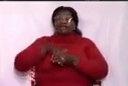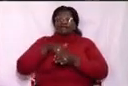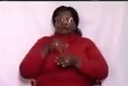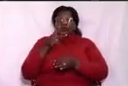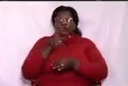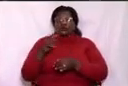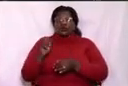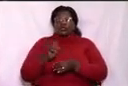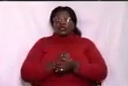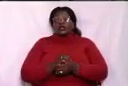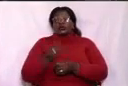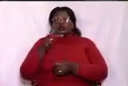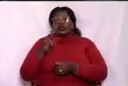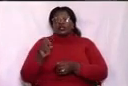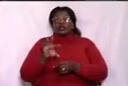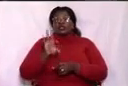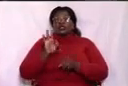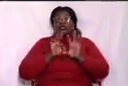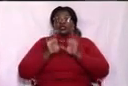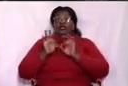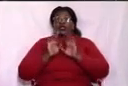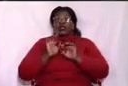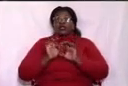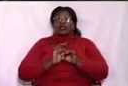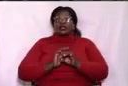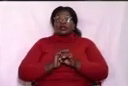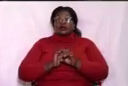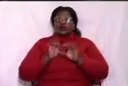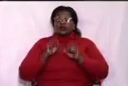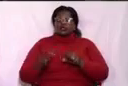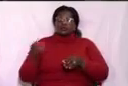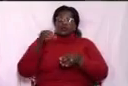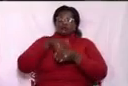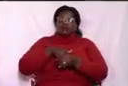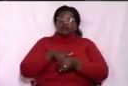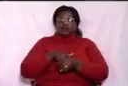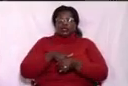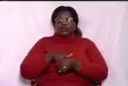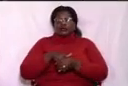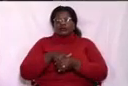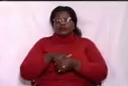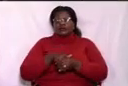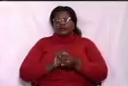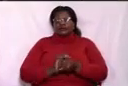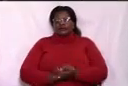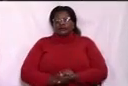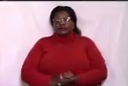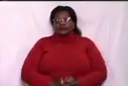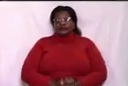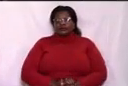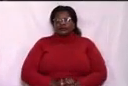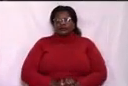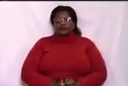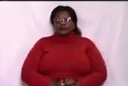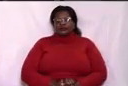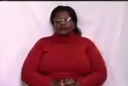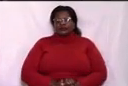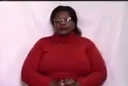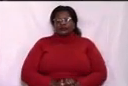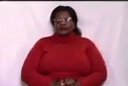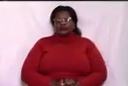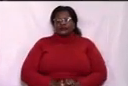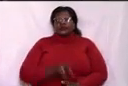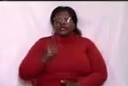are 20 selected, then you should really pat yourself on the back. Also, yeah,